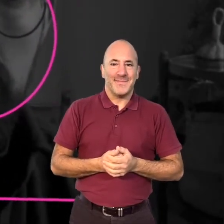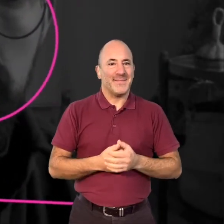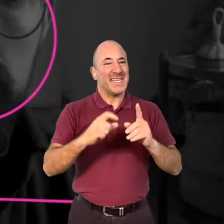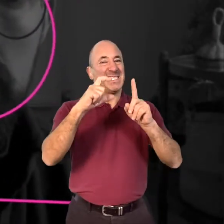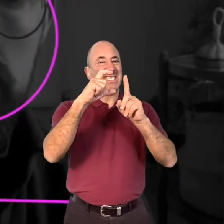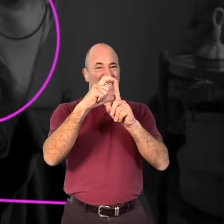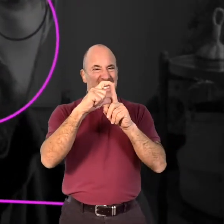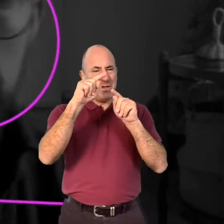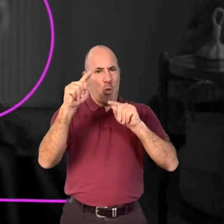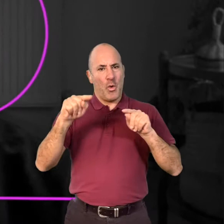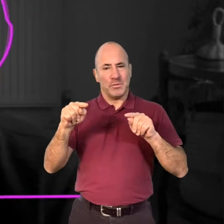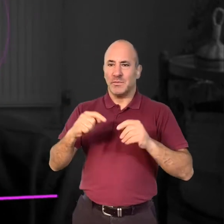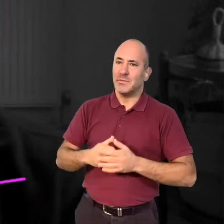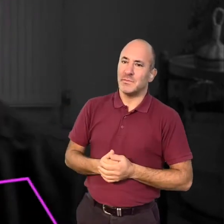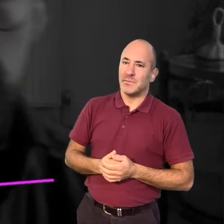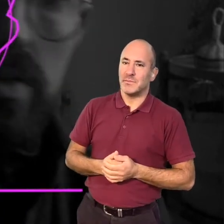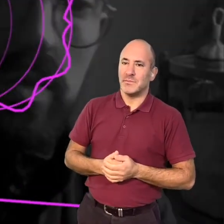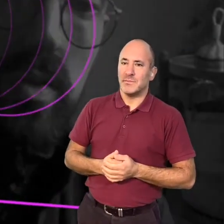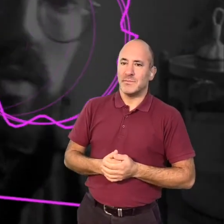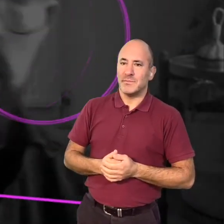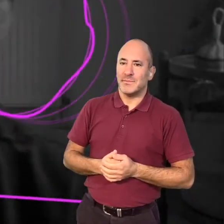D chord.